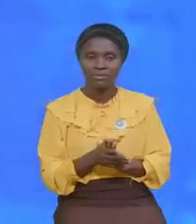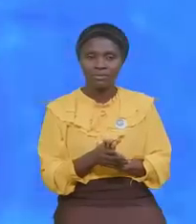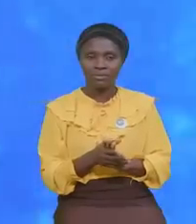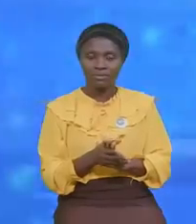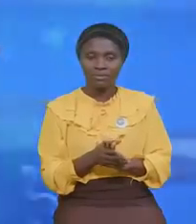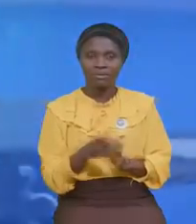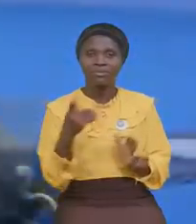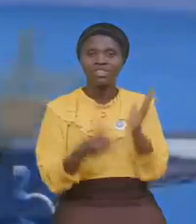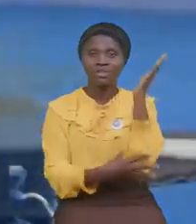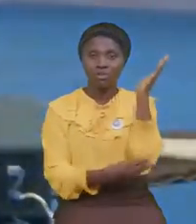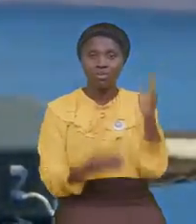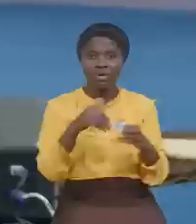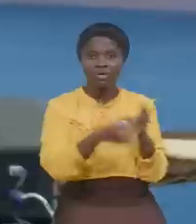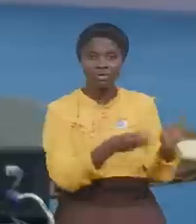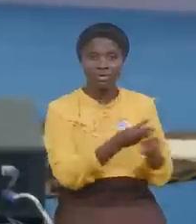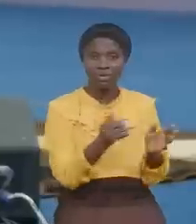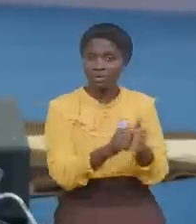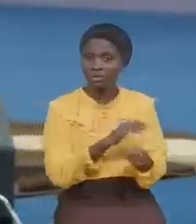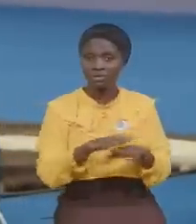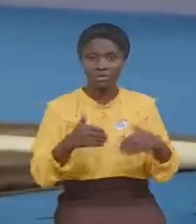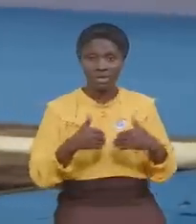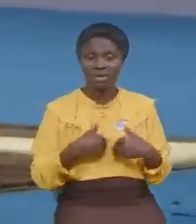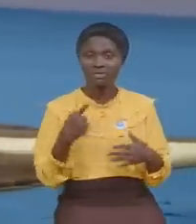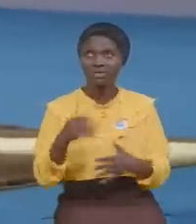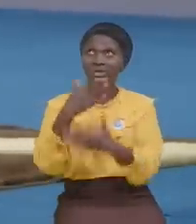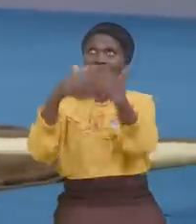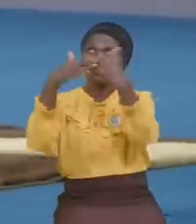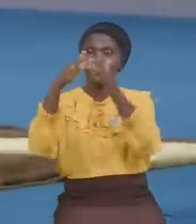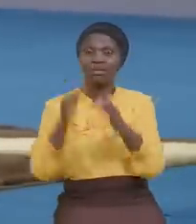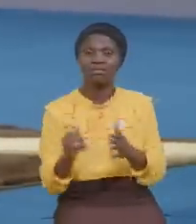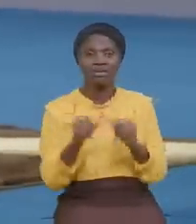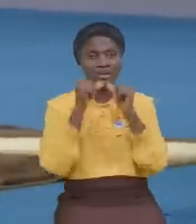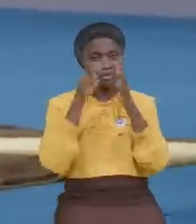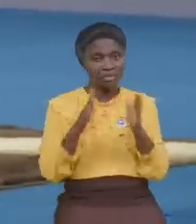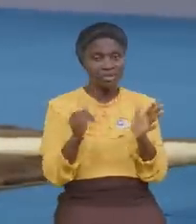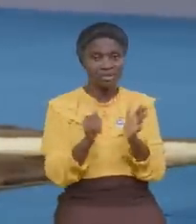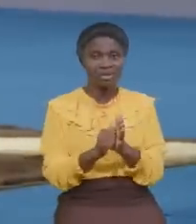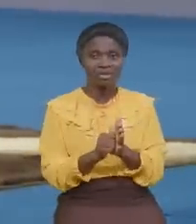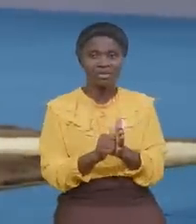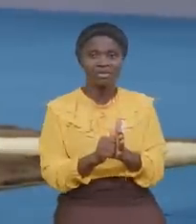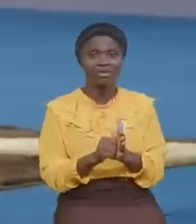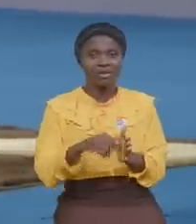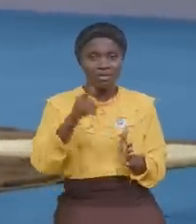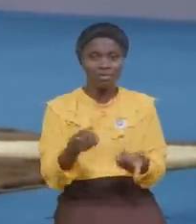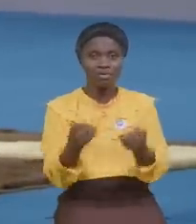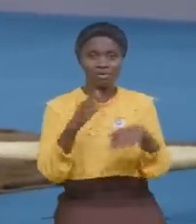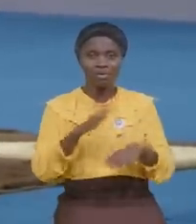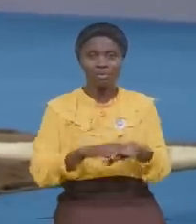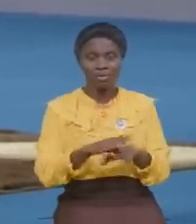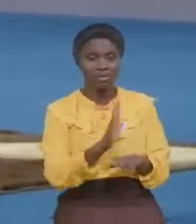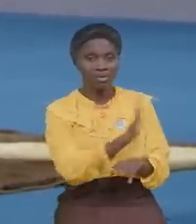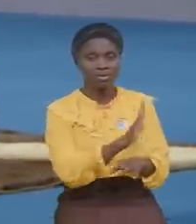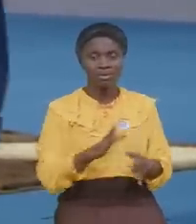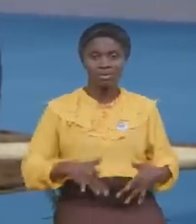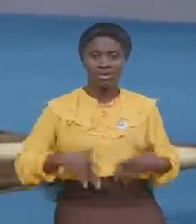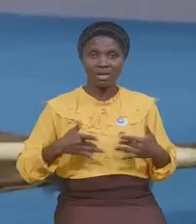The poor is the one that doesn't have the heavenly blessing that must come upon his life. And if something